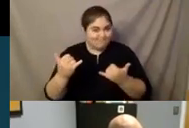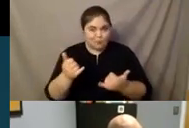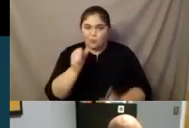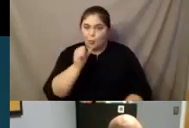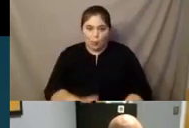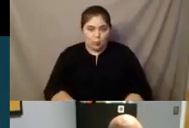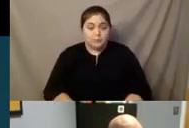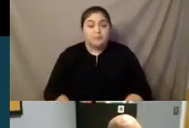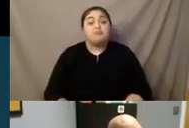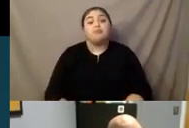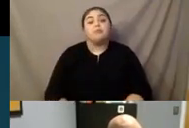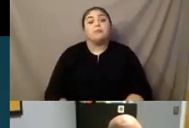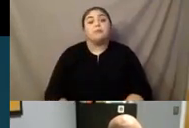the